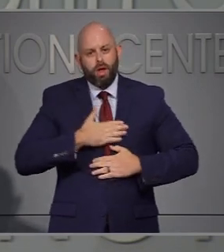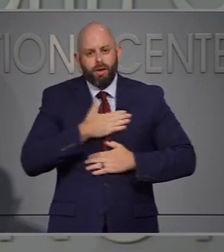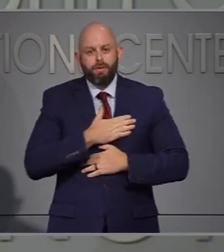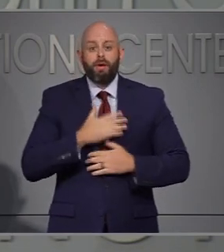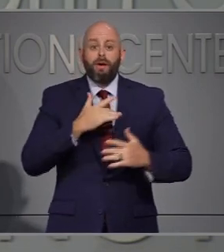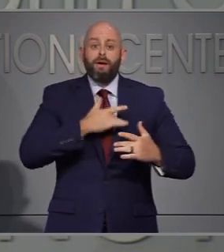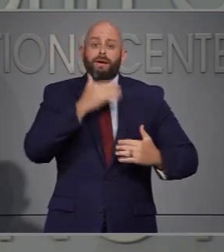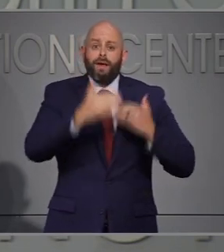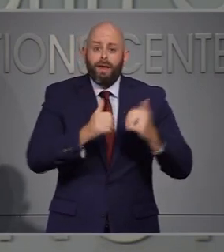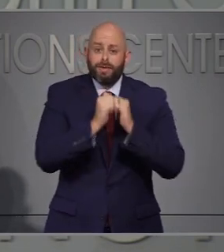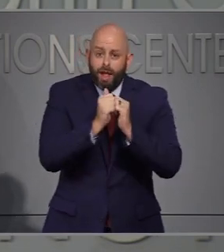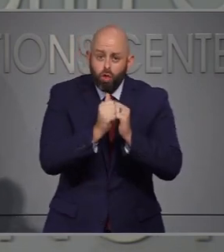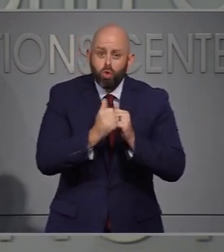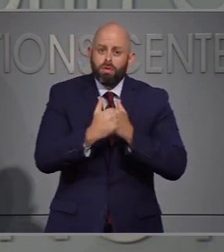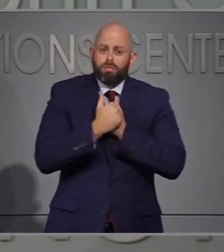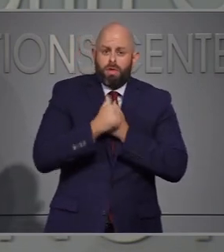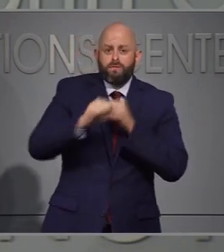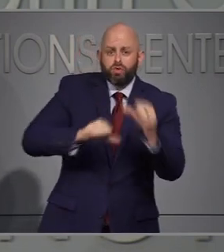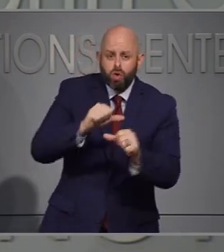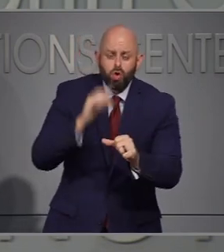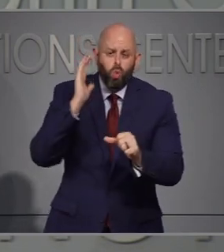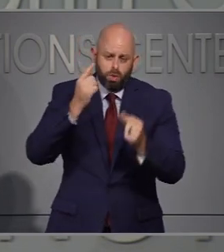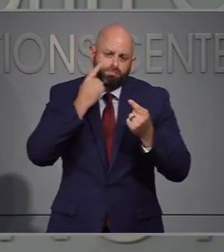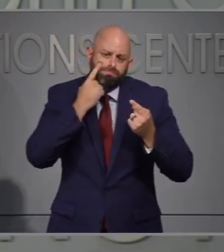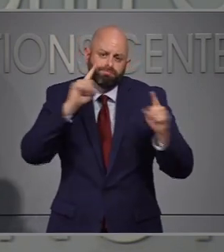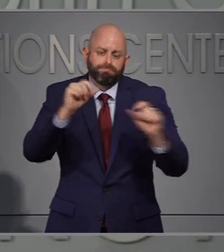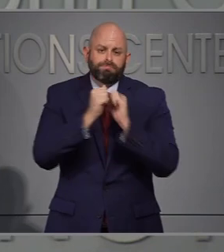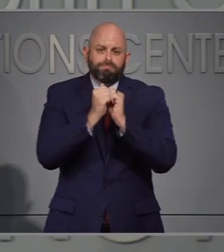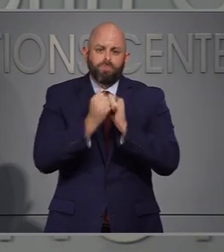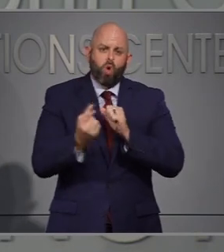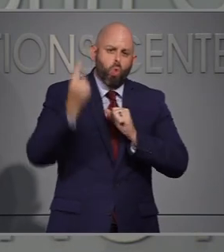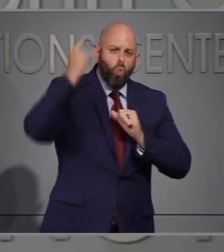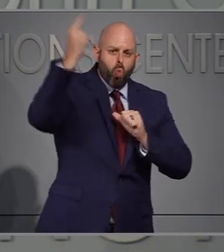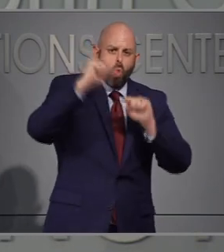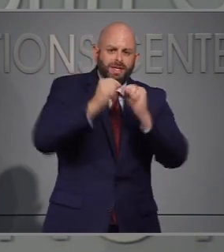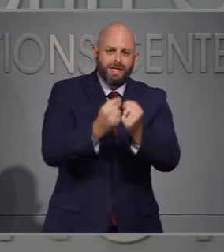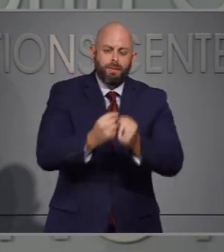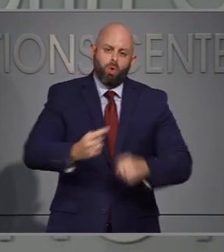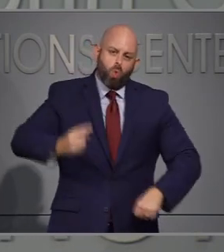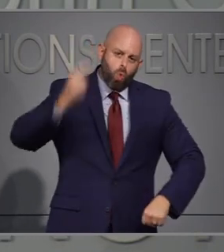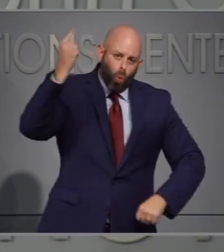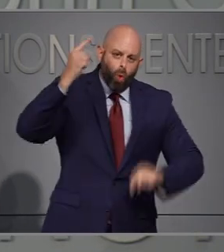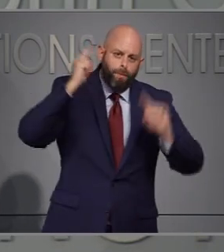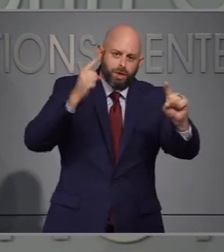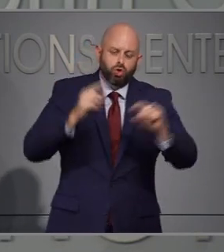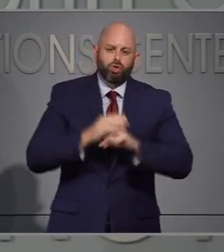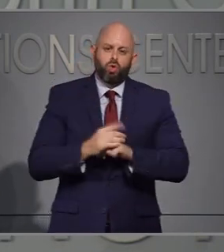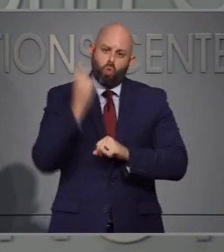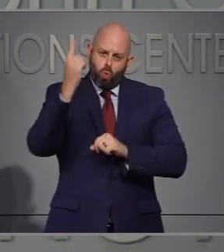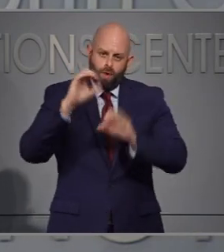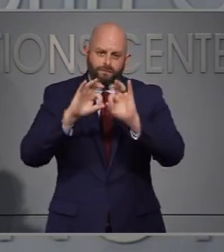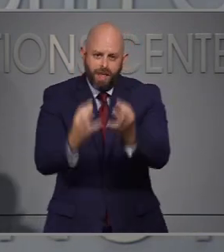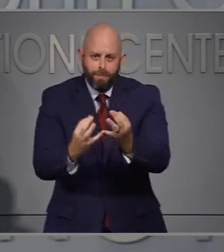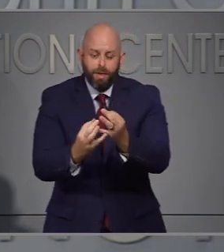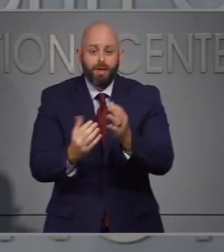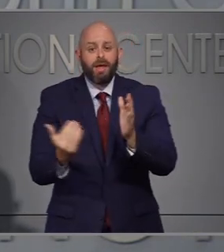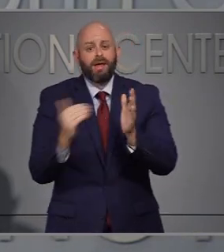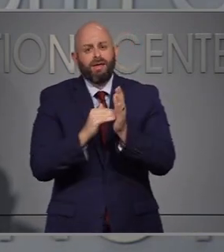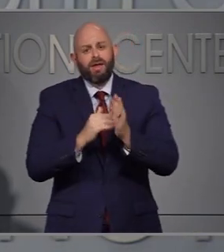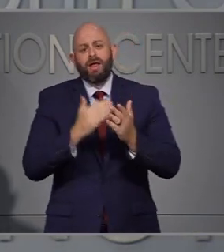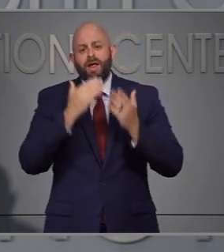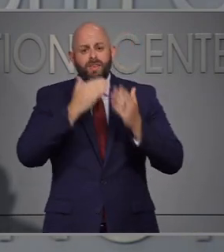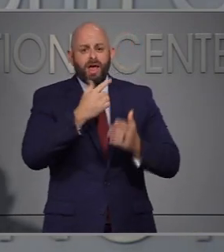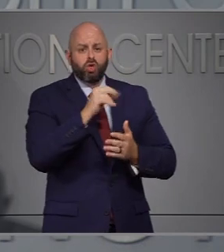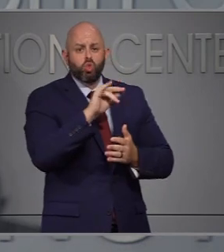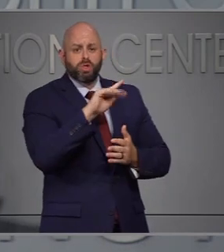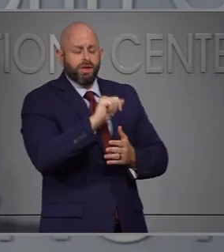and cooperation, we will all get through this together as one team, one mission, and one family. And again, thank you,